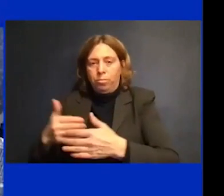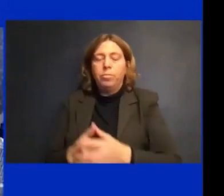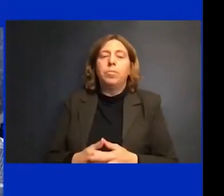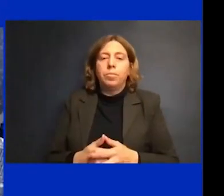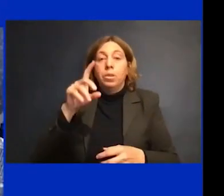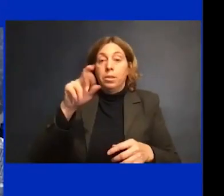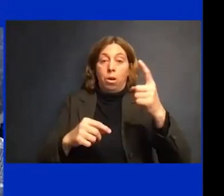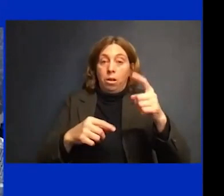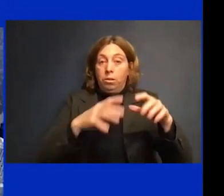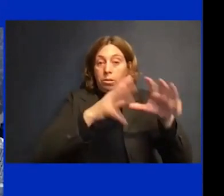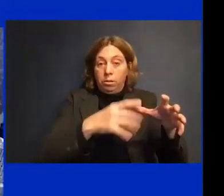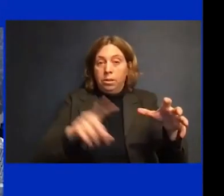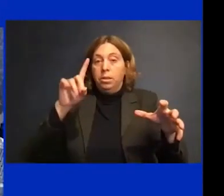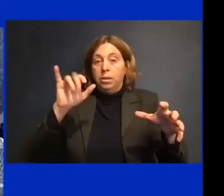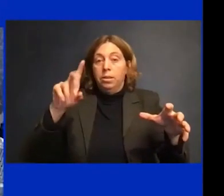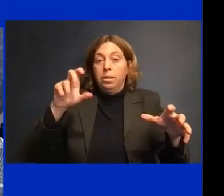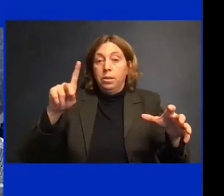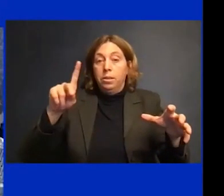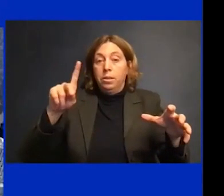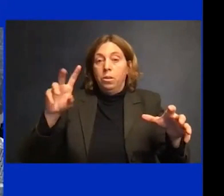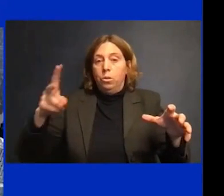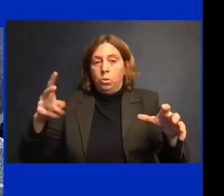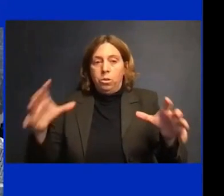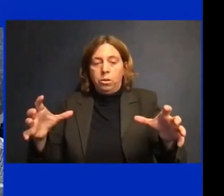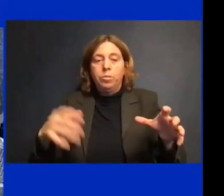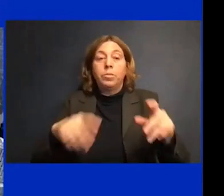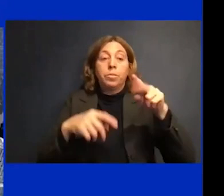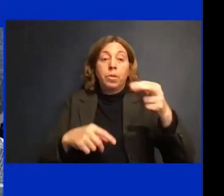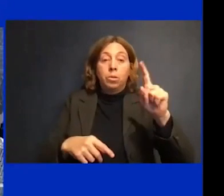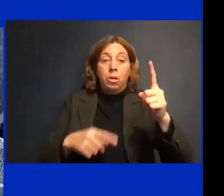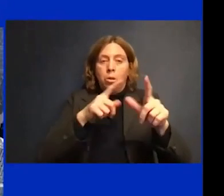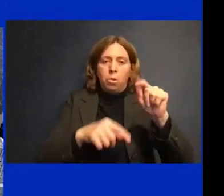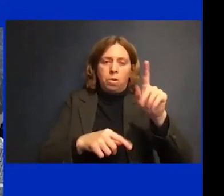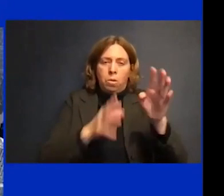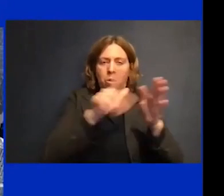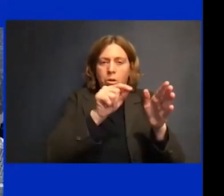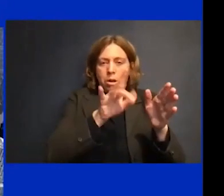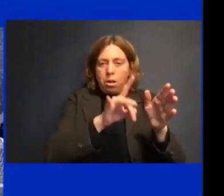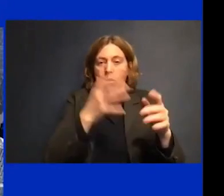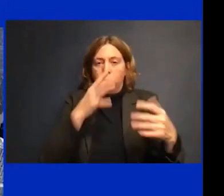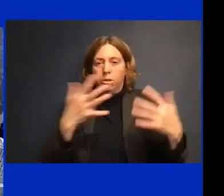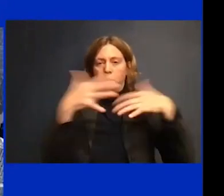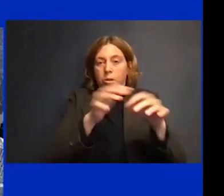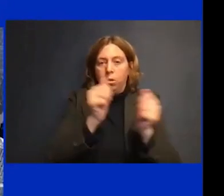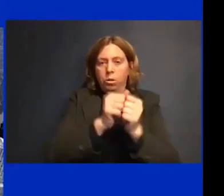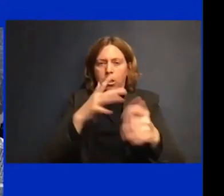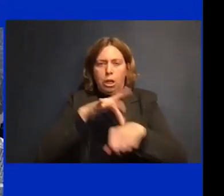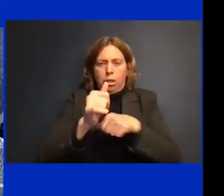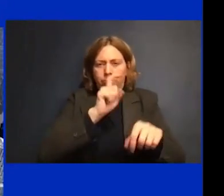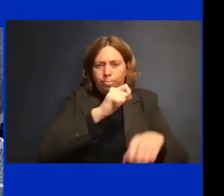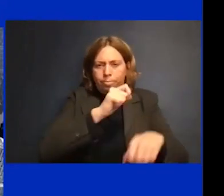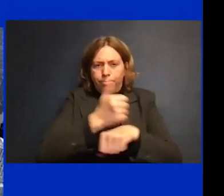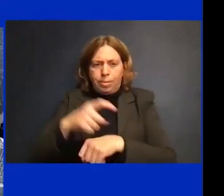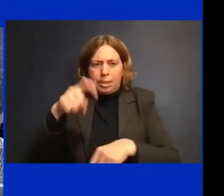1, occurring between 2024 and 2028, will commence with early action activities focused on the construction of